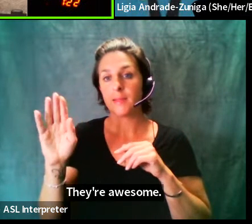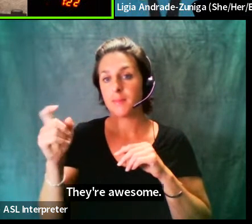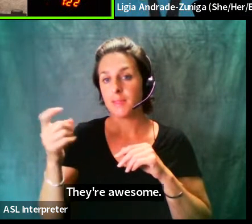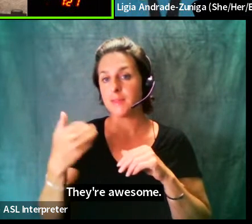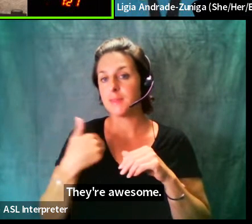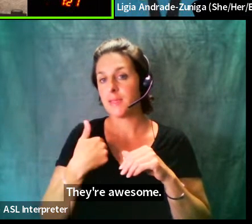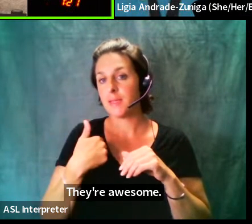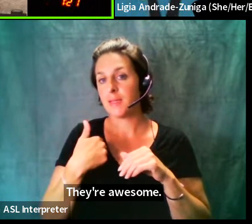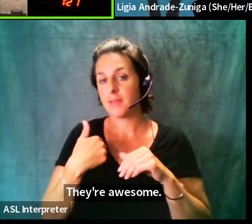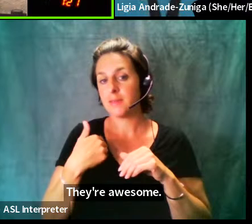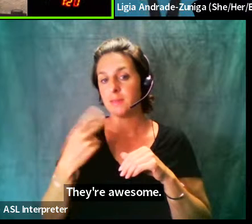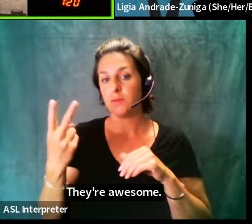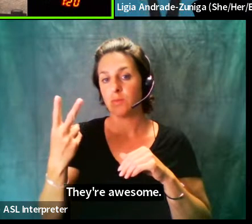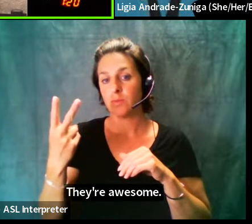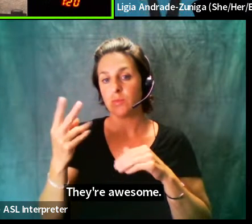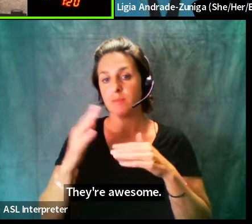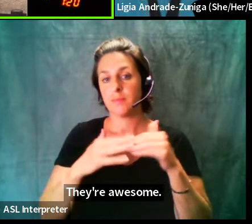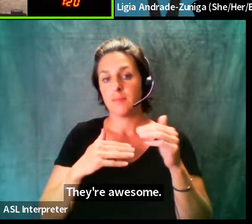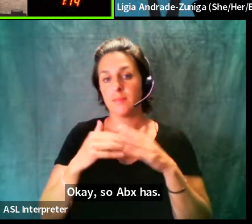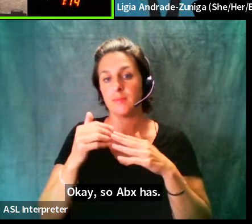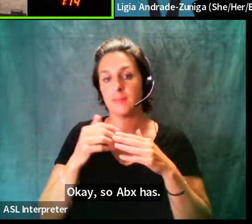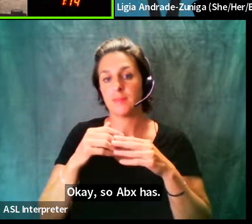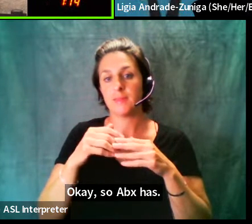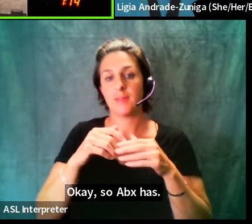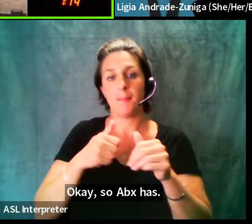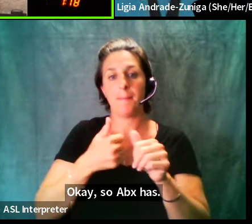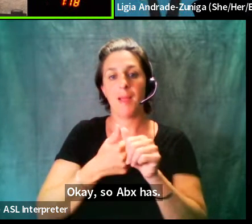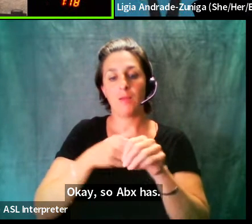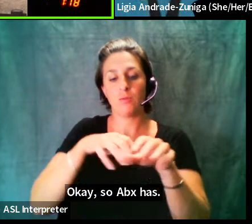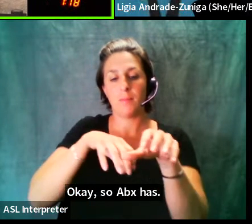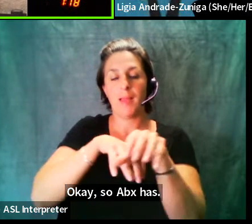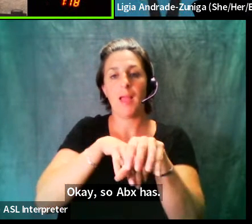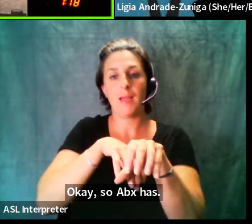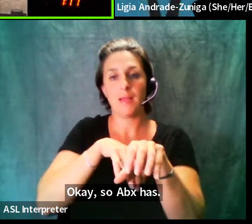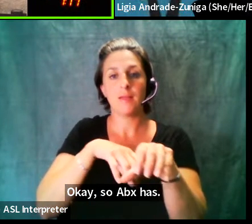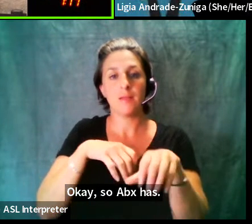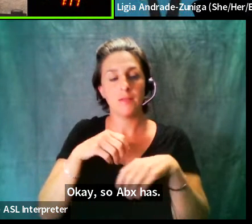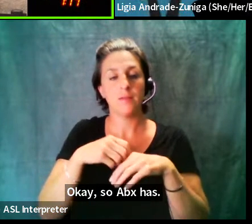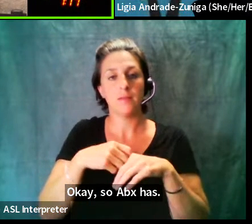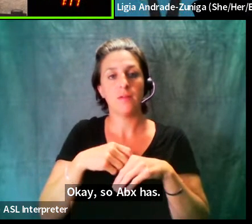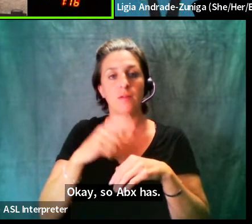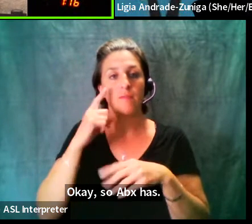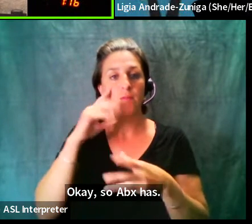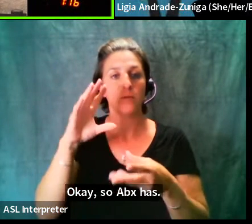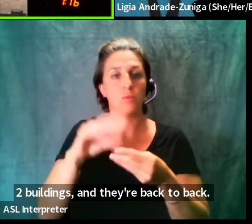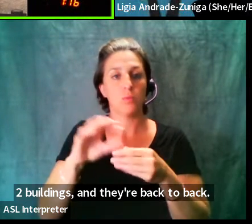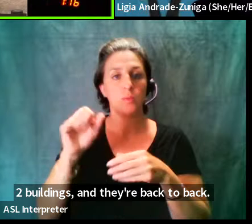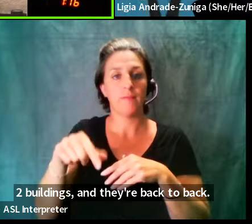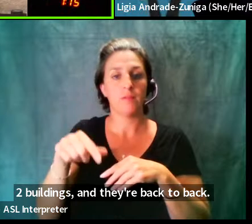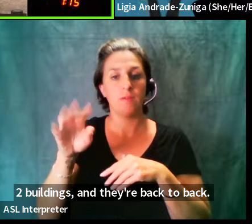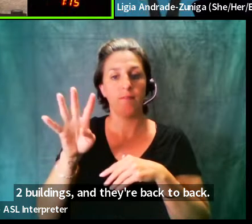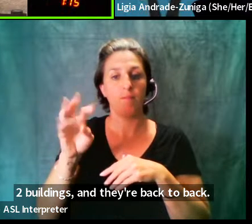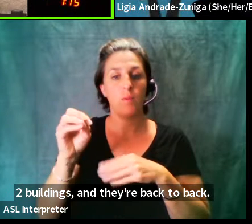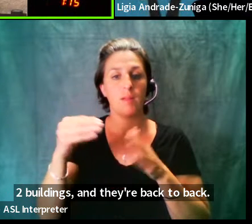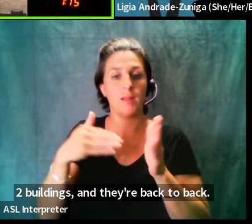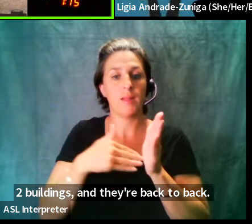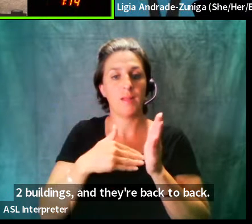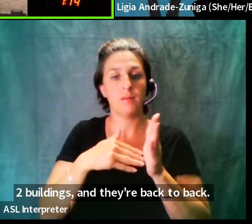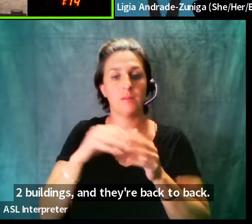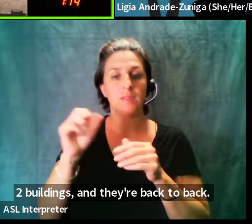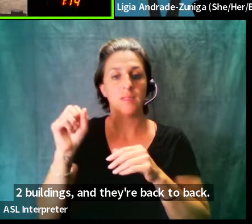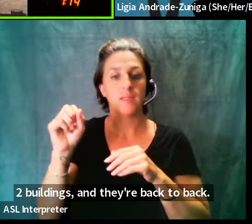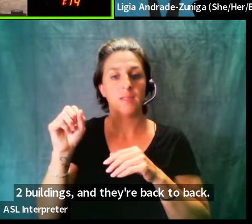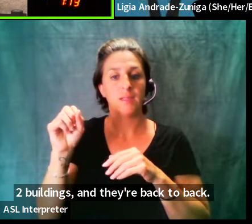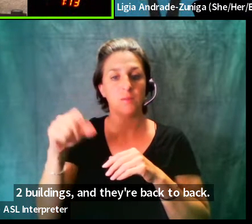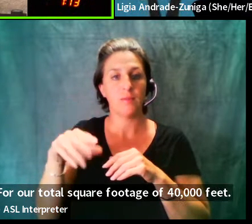has 2 buildings and they're back to back for a total square footage of 40,000 feet. It took a very